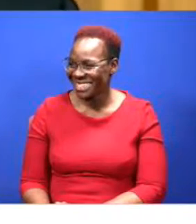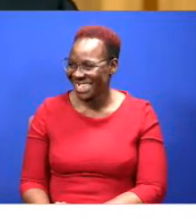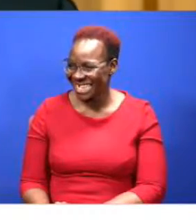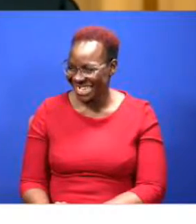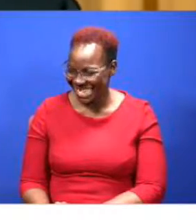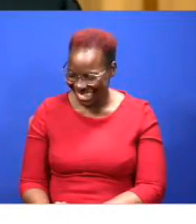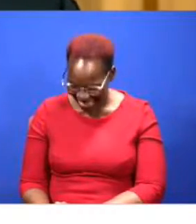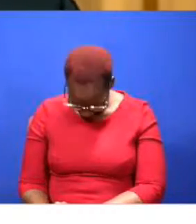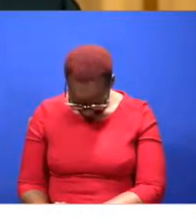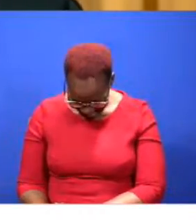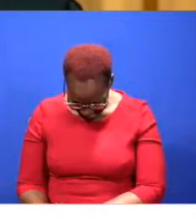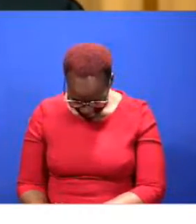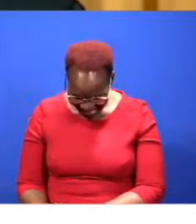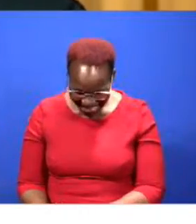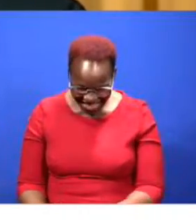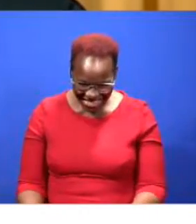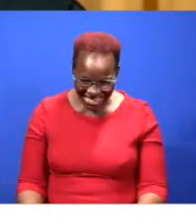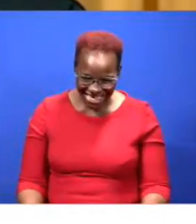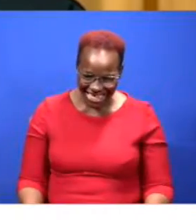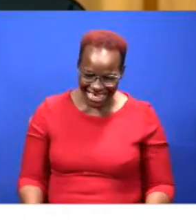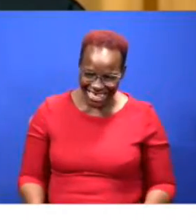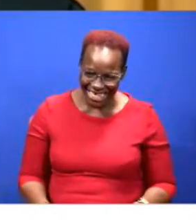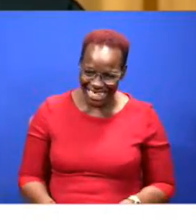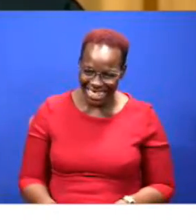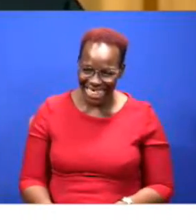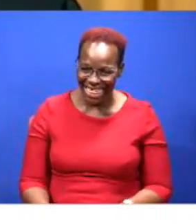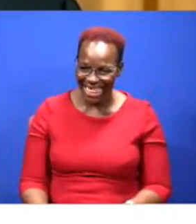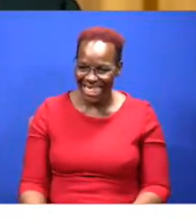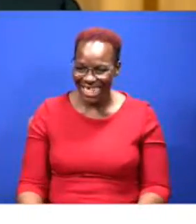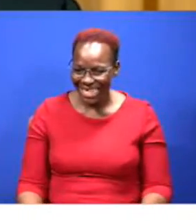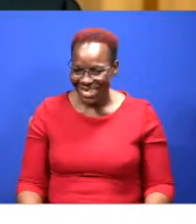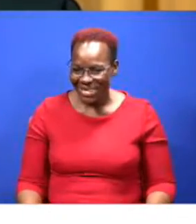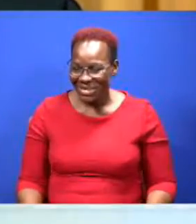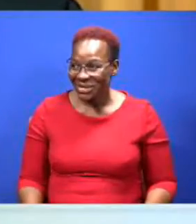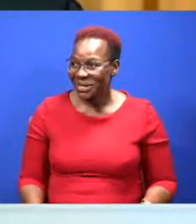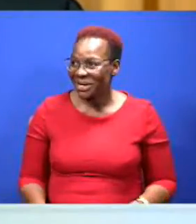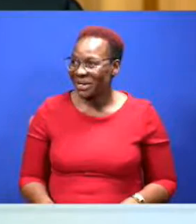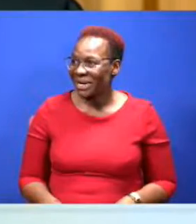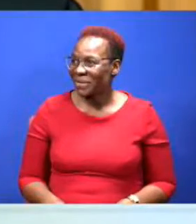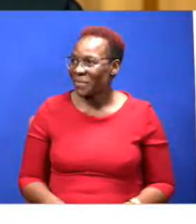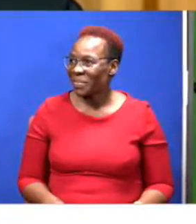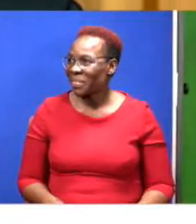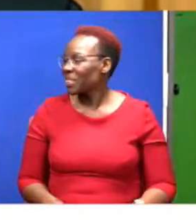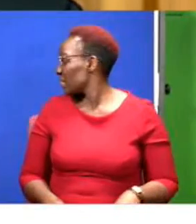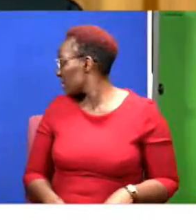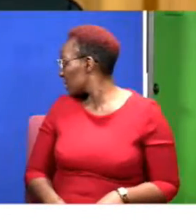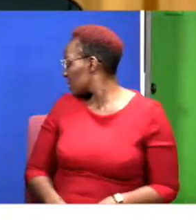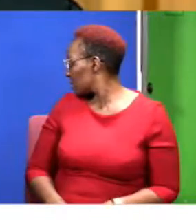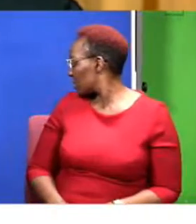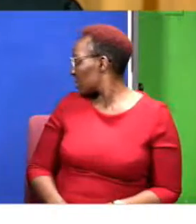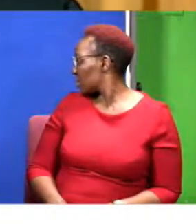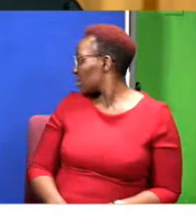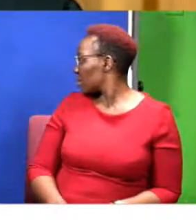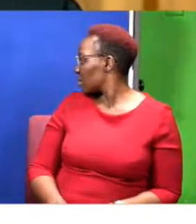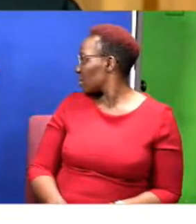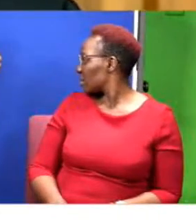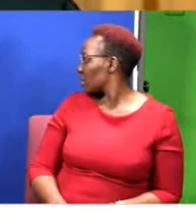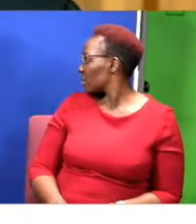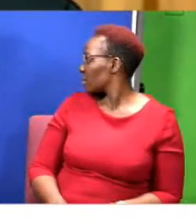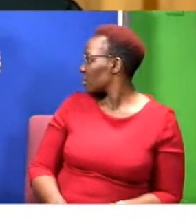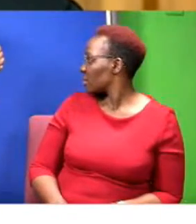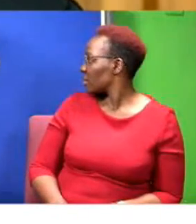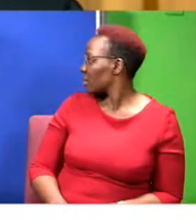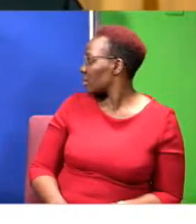review process had successfully culminated in the promulgation of the Constitution of Kenya